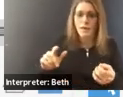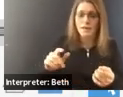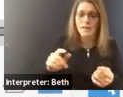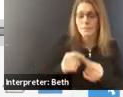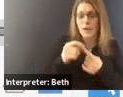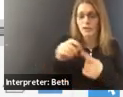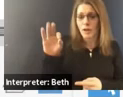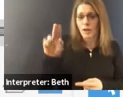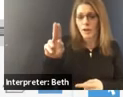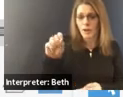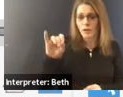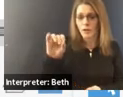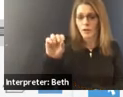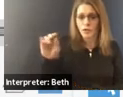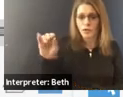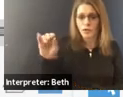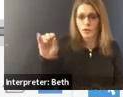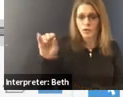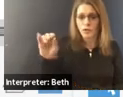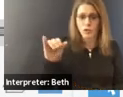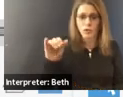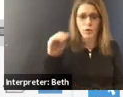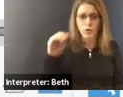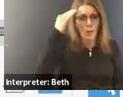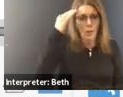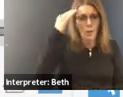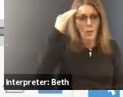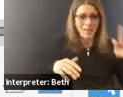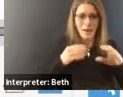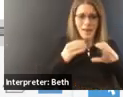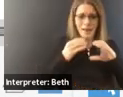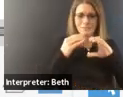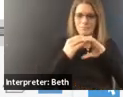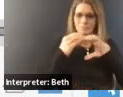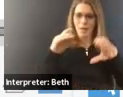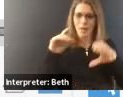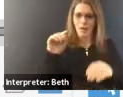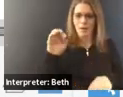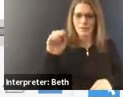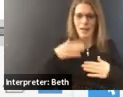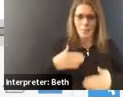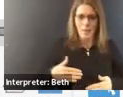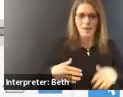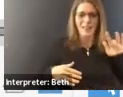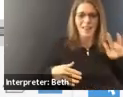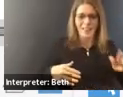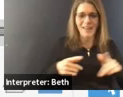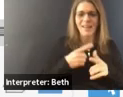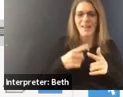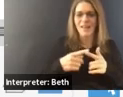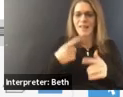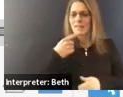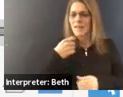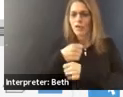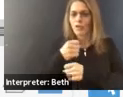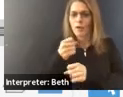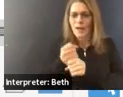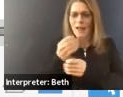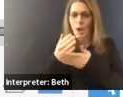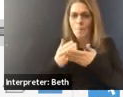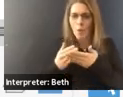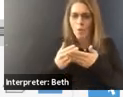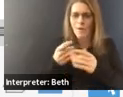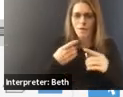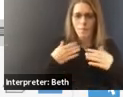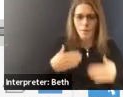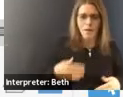right click on it and I'm going to say create component from body. That now becomes its own part. And for the turret body, I'm going to